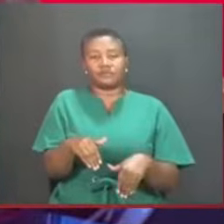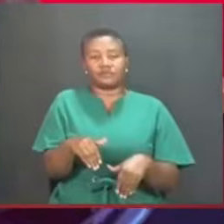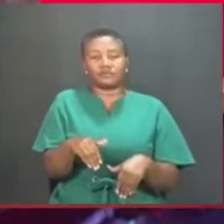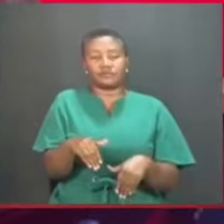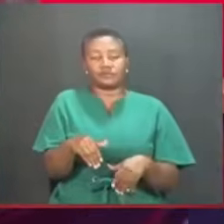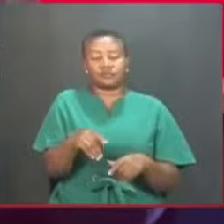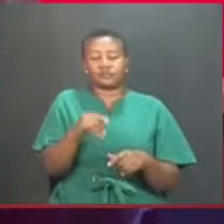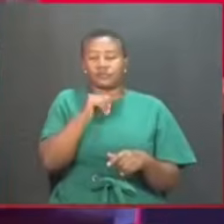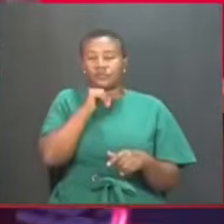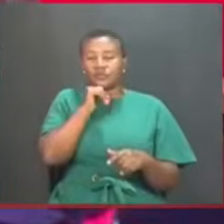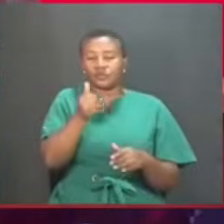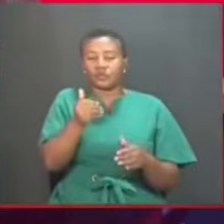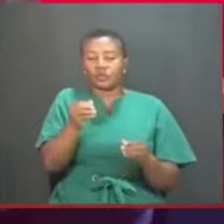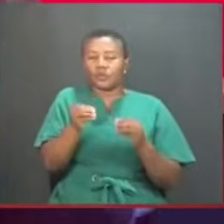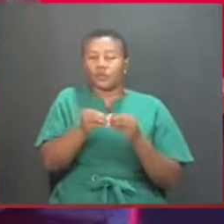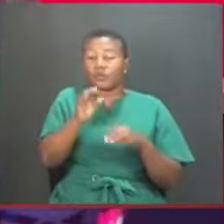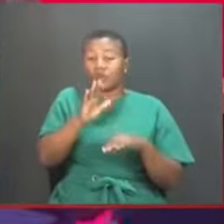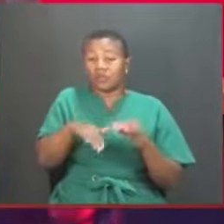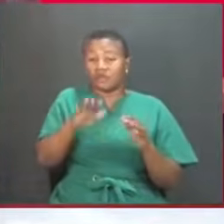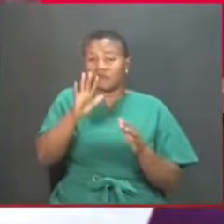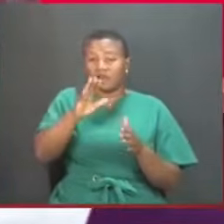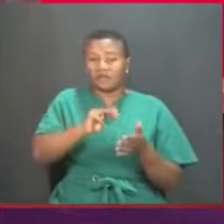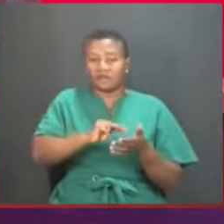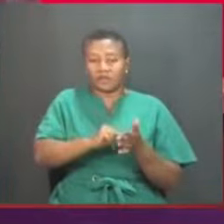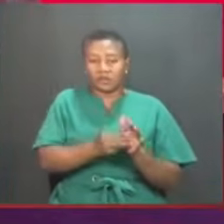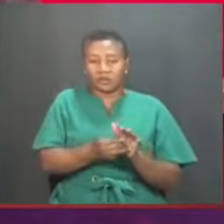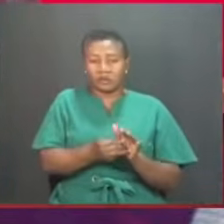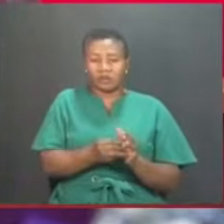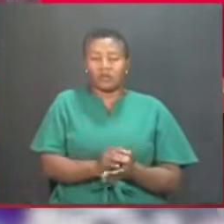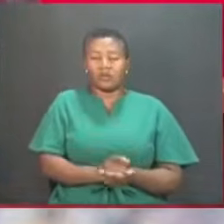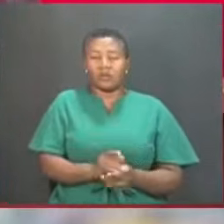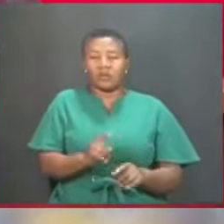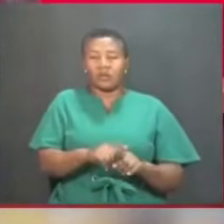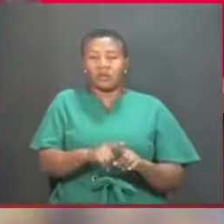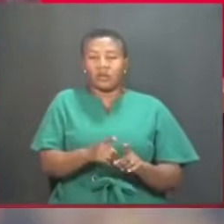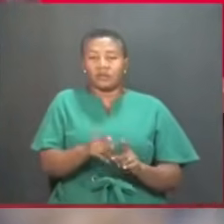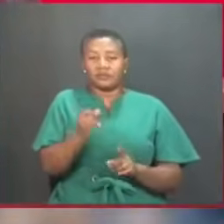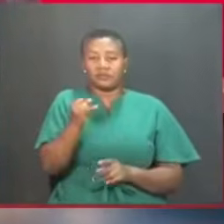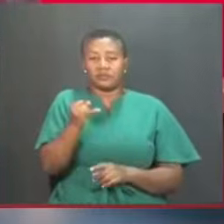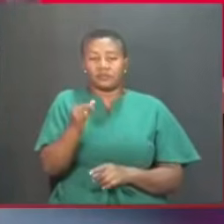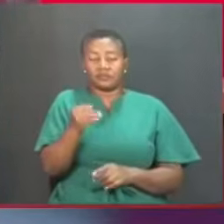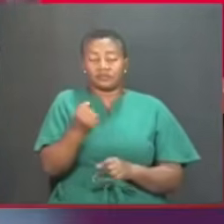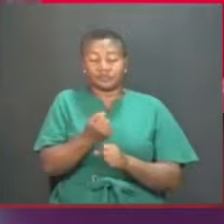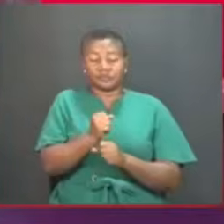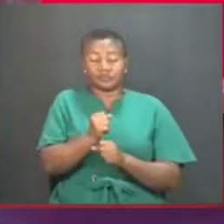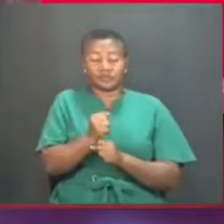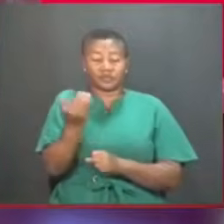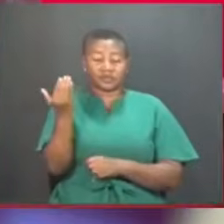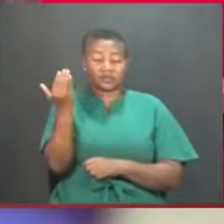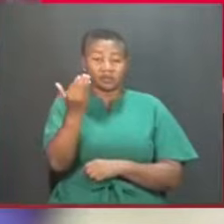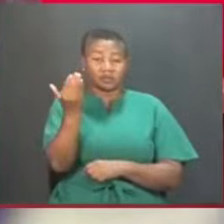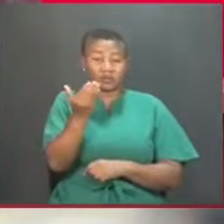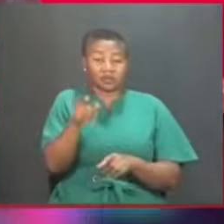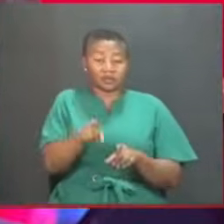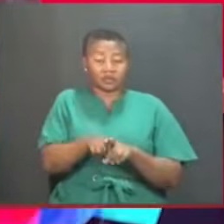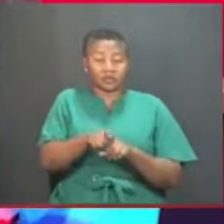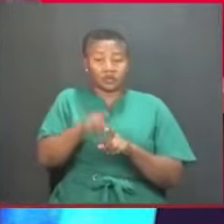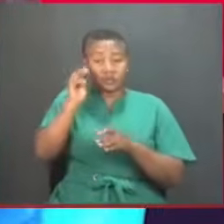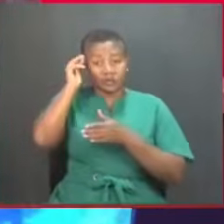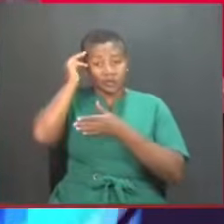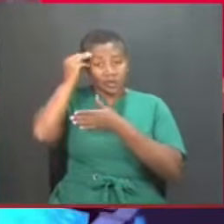Not exceeding 5 minutes. But if he's making the statement as a minister, it's not